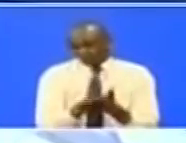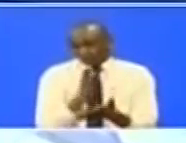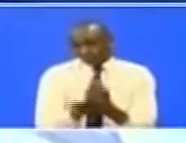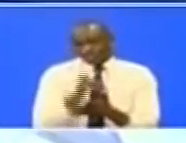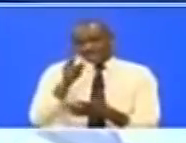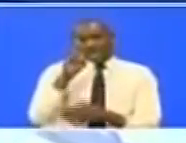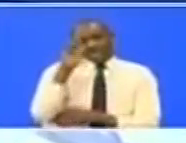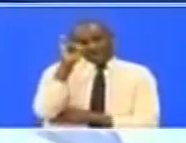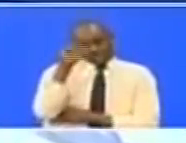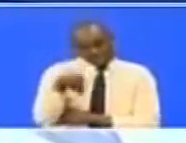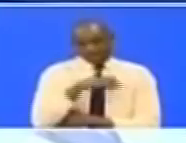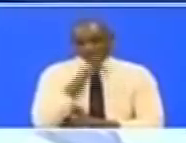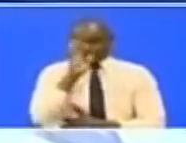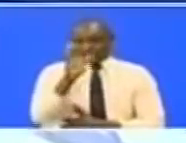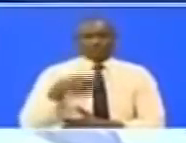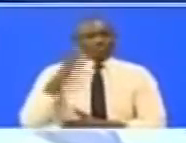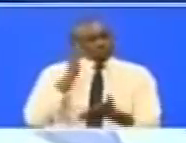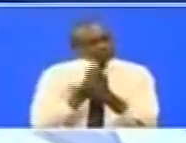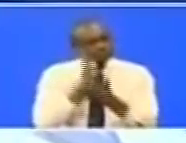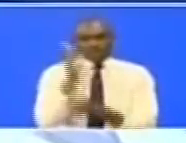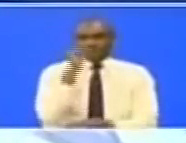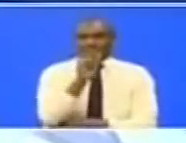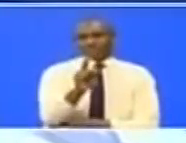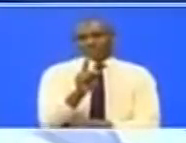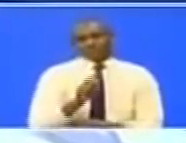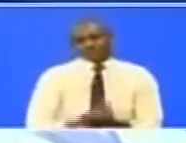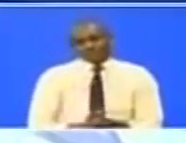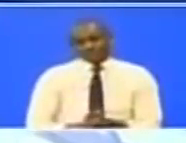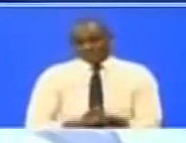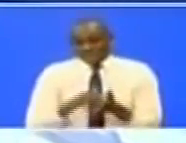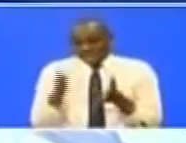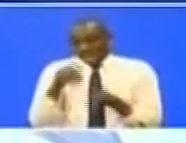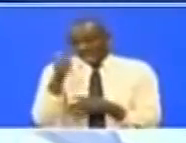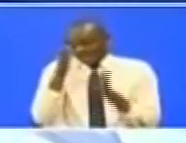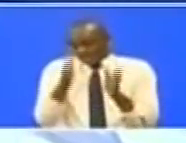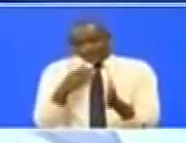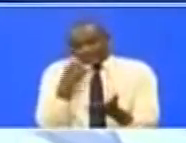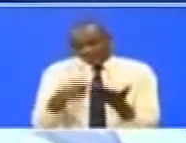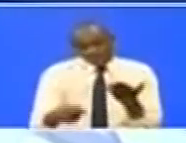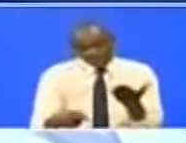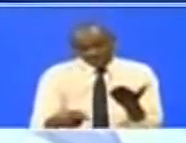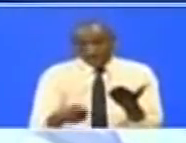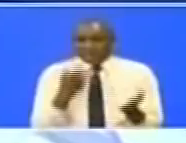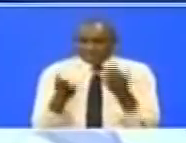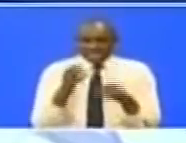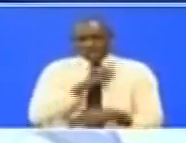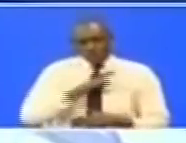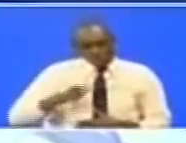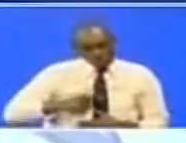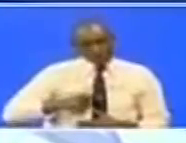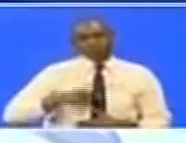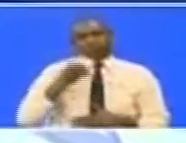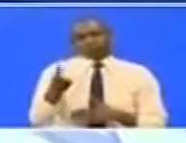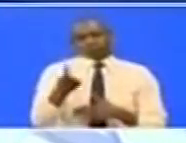soul rest in peace. We will surely miss you. Wanjiru Gituku, may the Lord